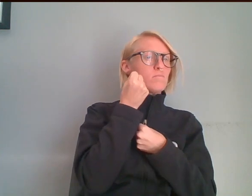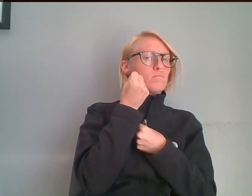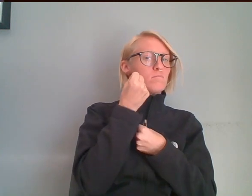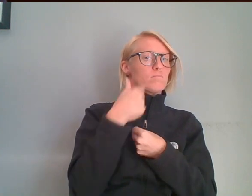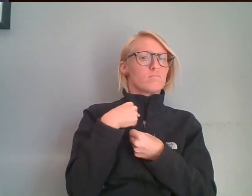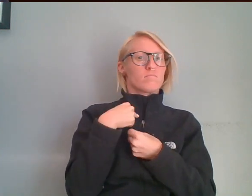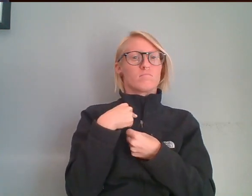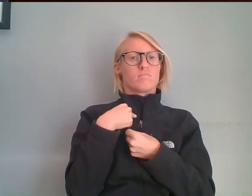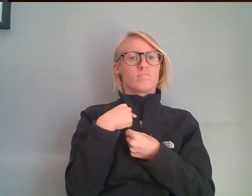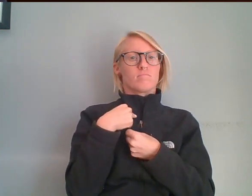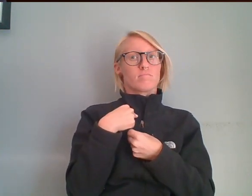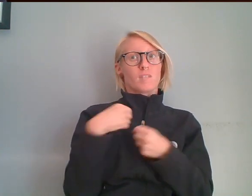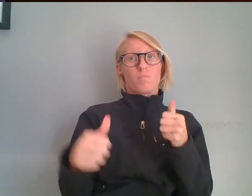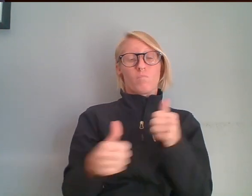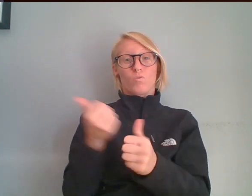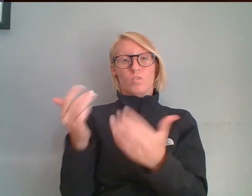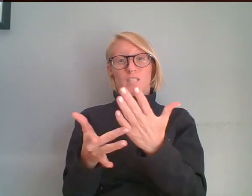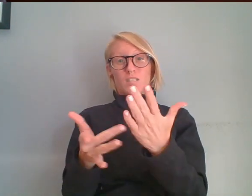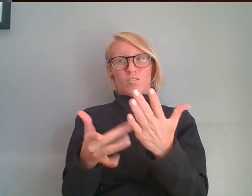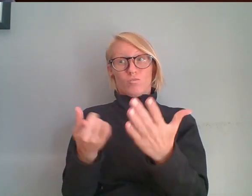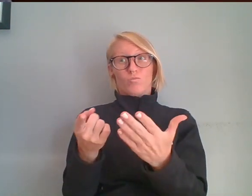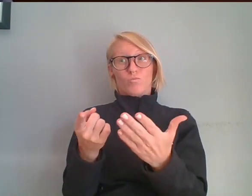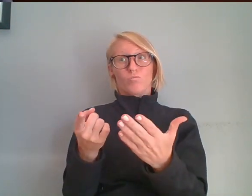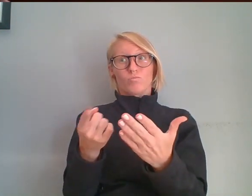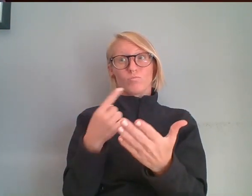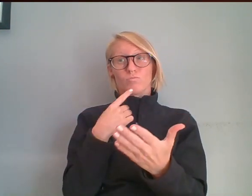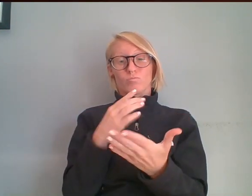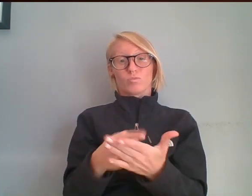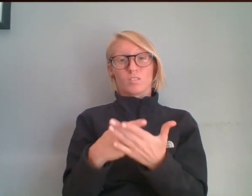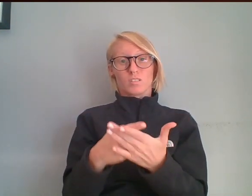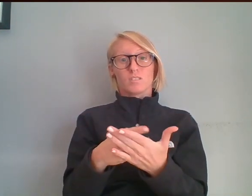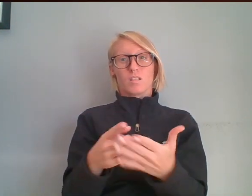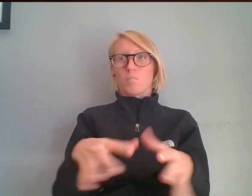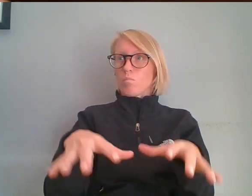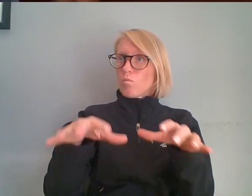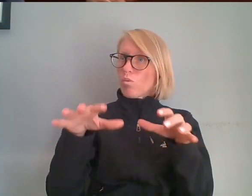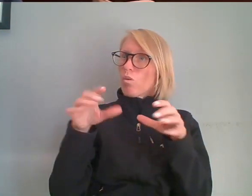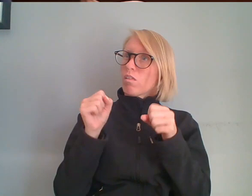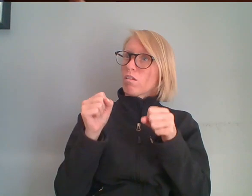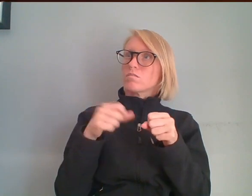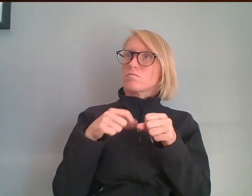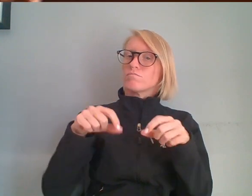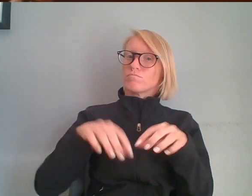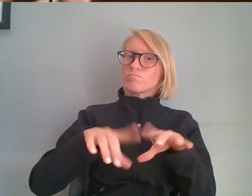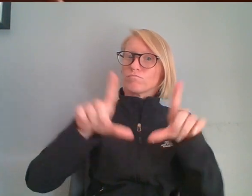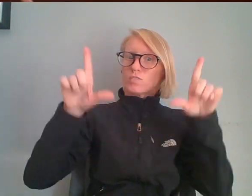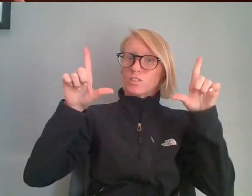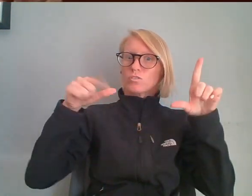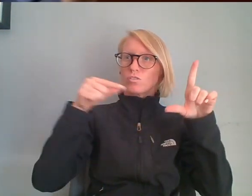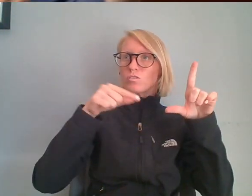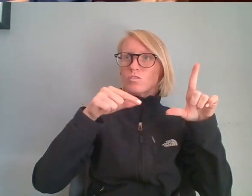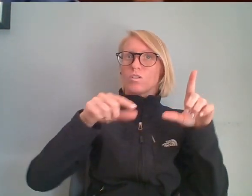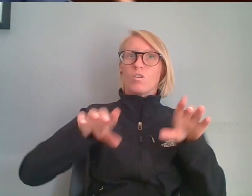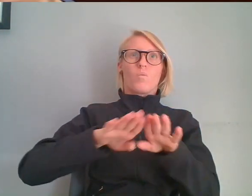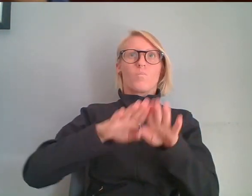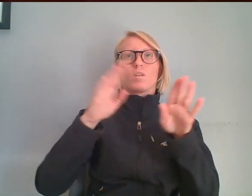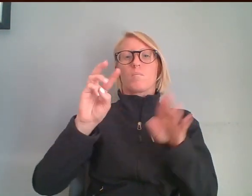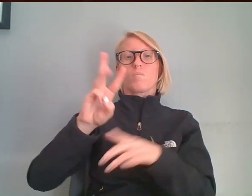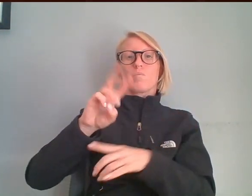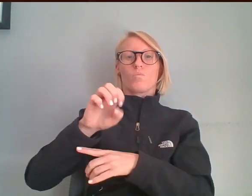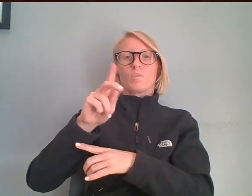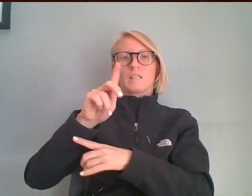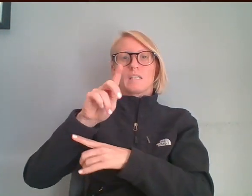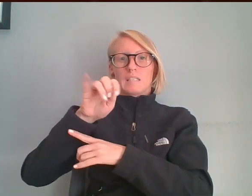polling questions. Most of the technology that you're referring to has some kind of polling feature. You can open up some kind of wiki or Google Doc or